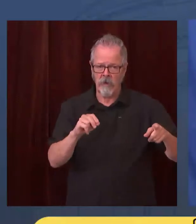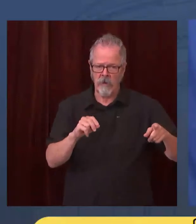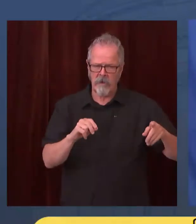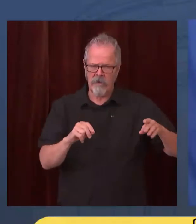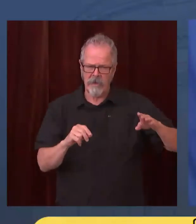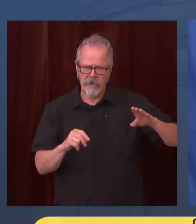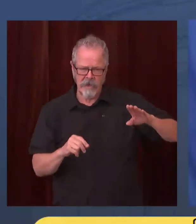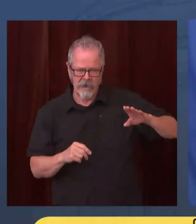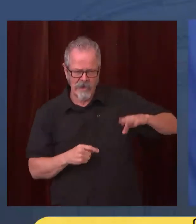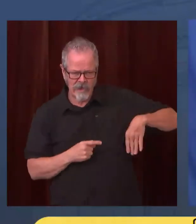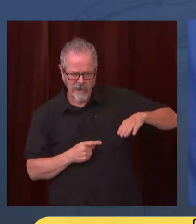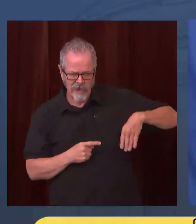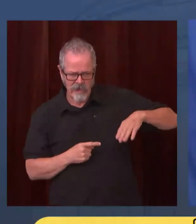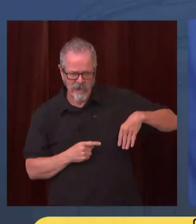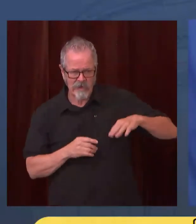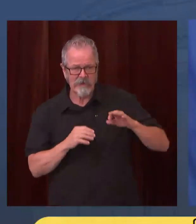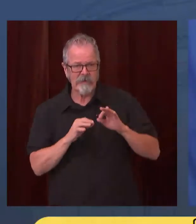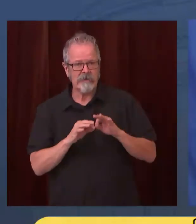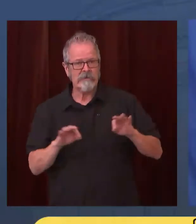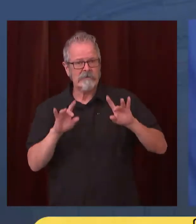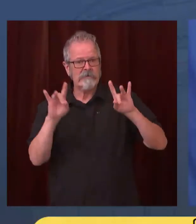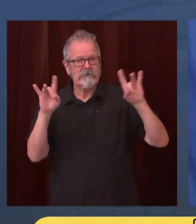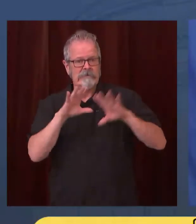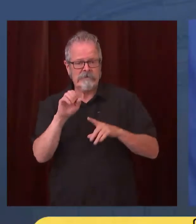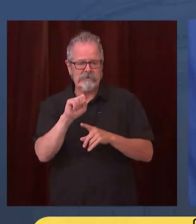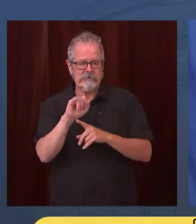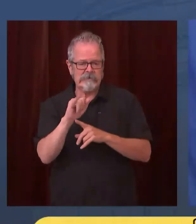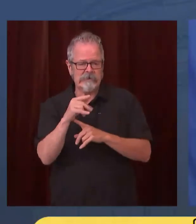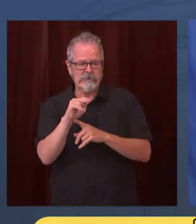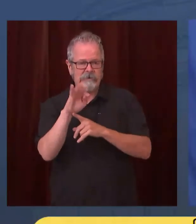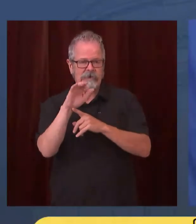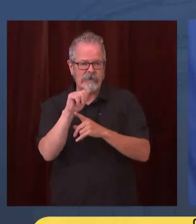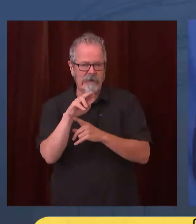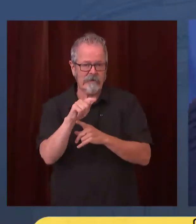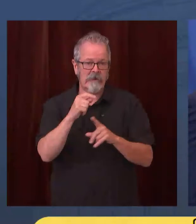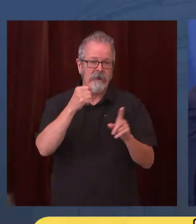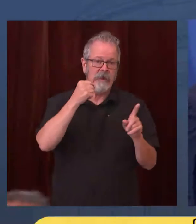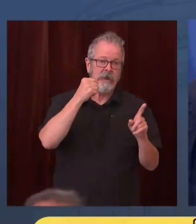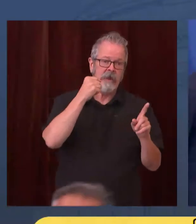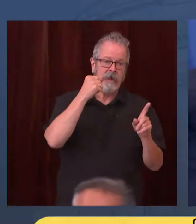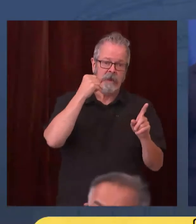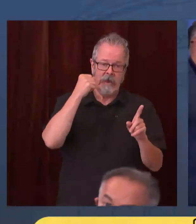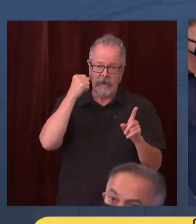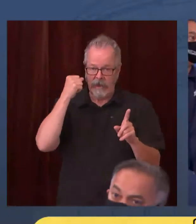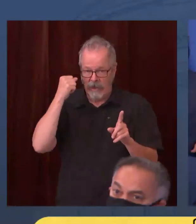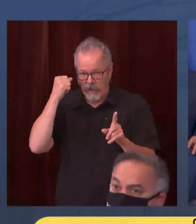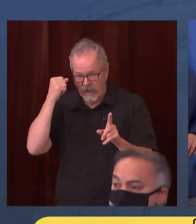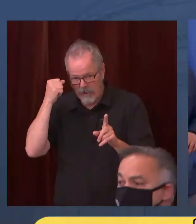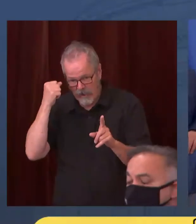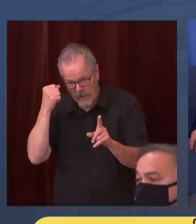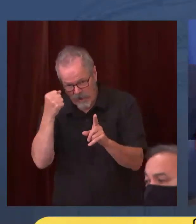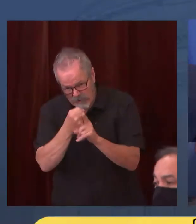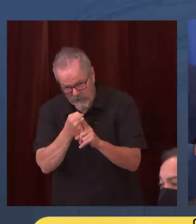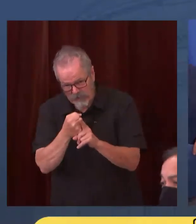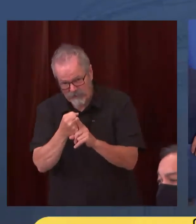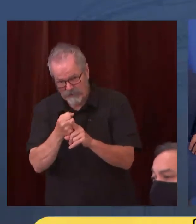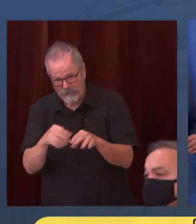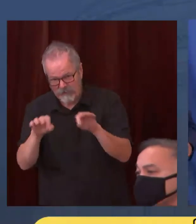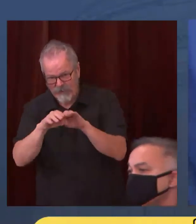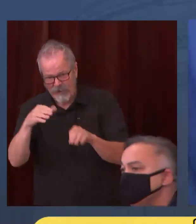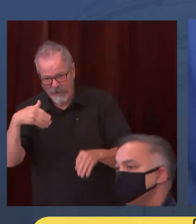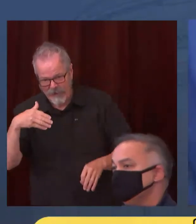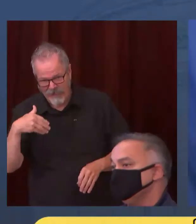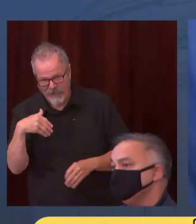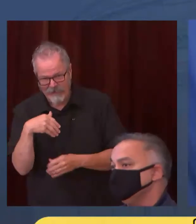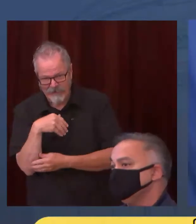may need to take additional steps. Governor, I don't know if you wanted to add anything on that one. Oh, just one thing I'd like to add, as far as